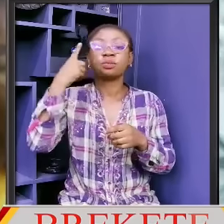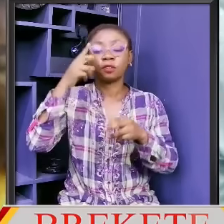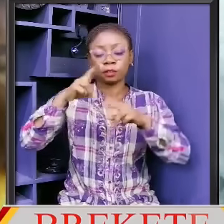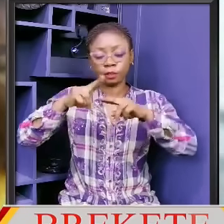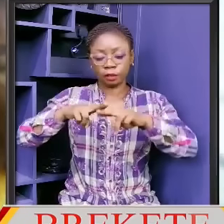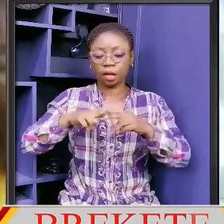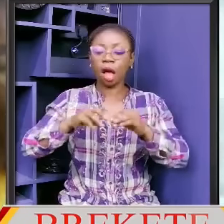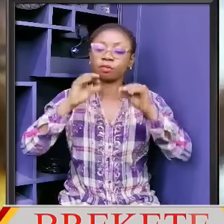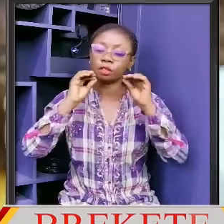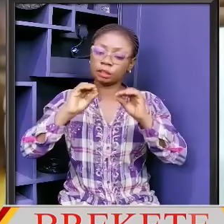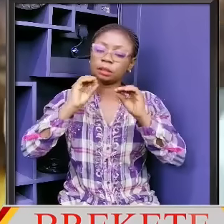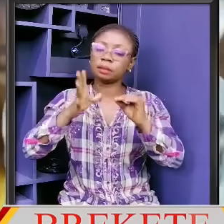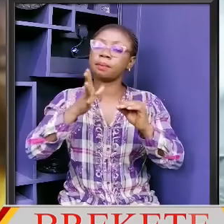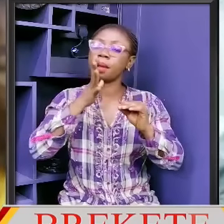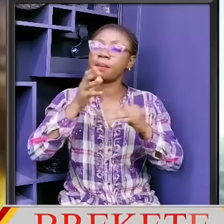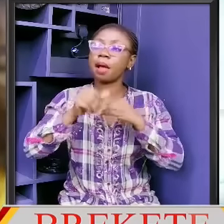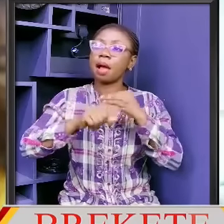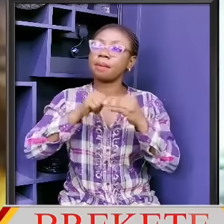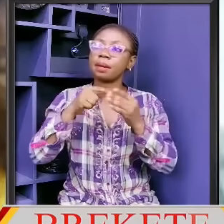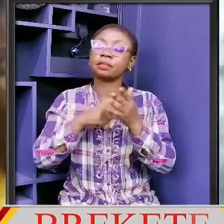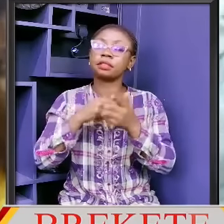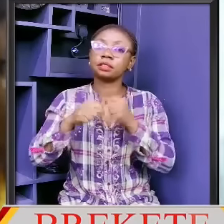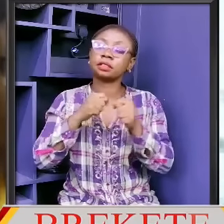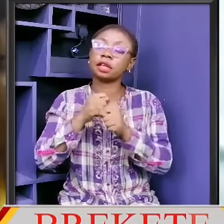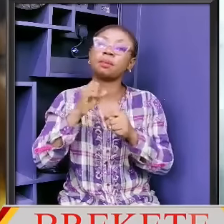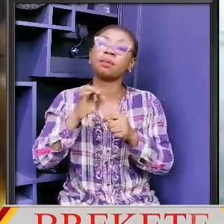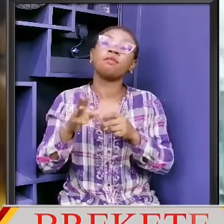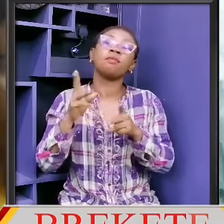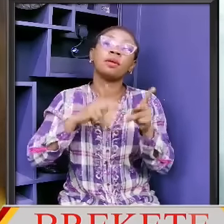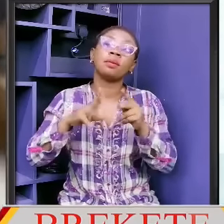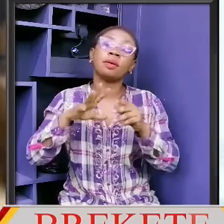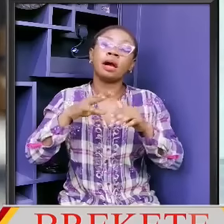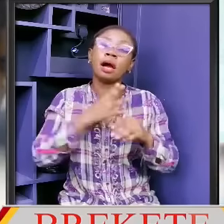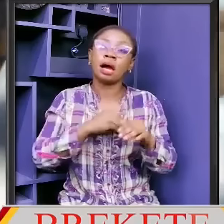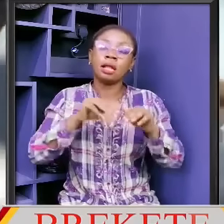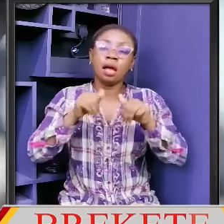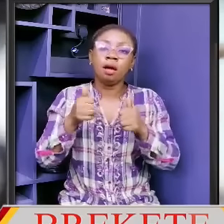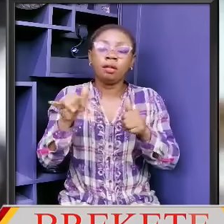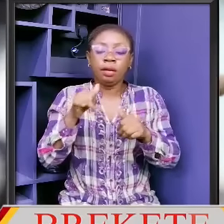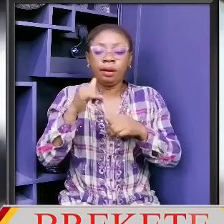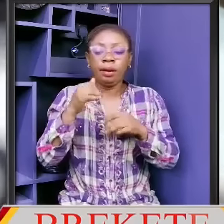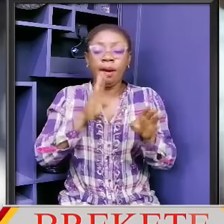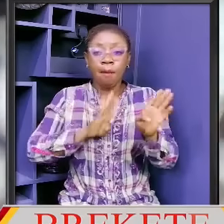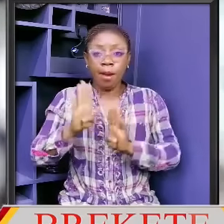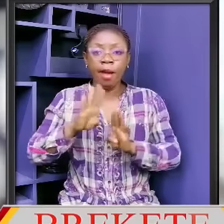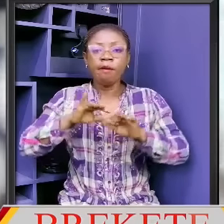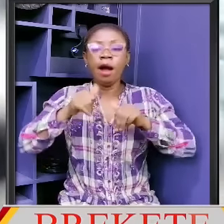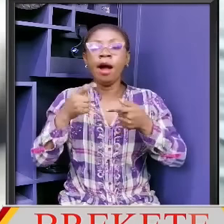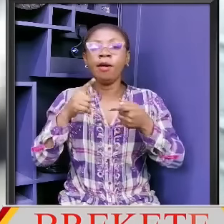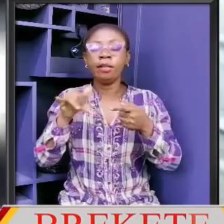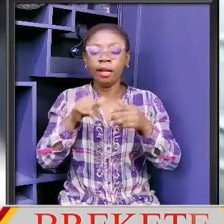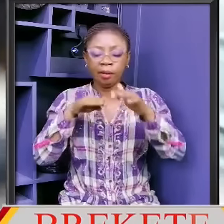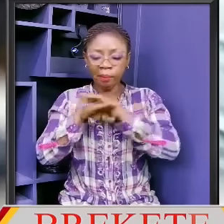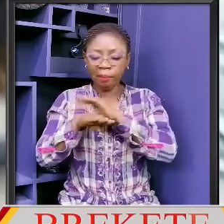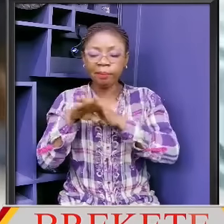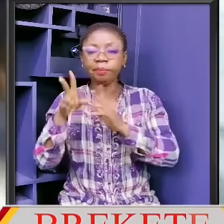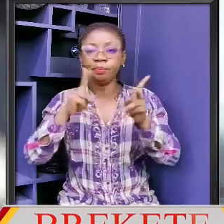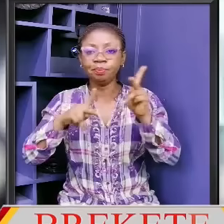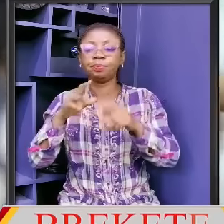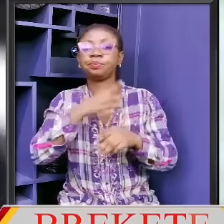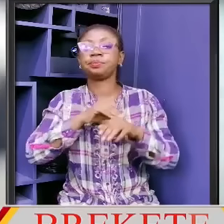mama about this kind of people and how then they behave, how then they penetrate people, how then they destroy